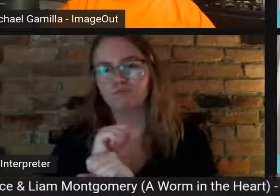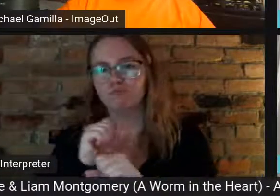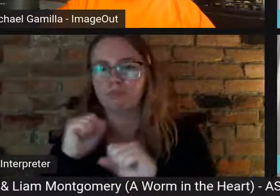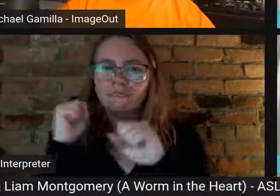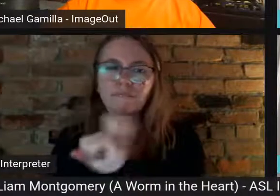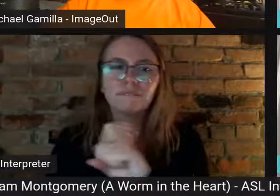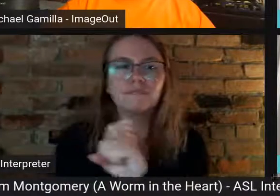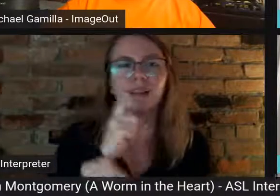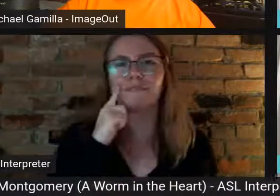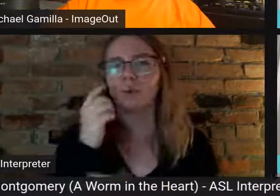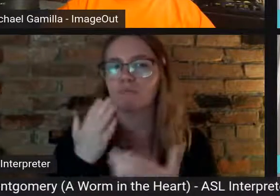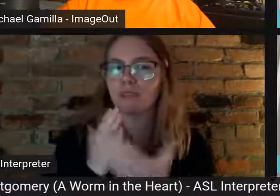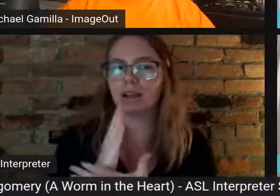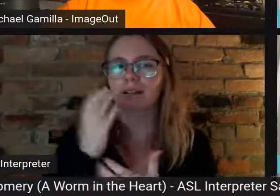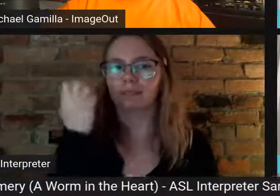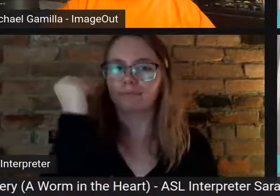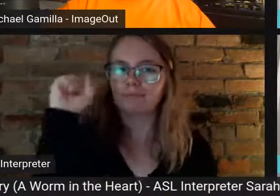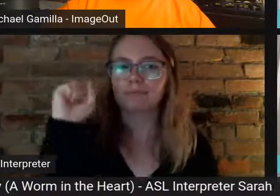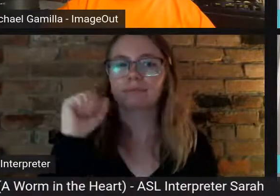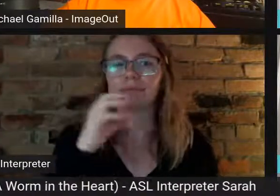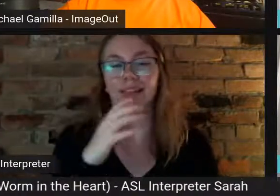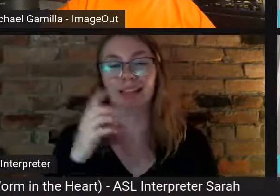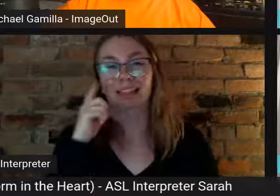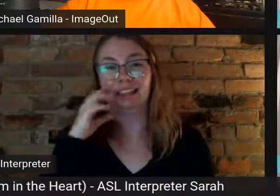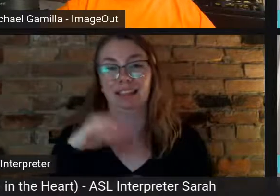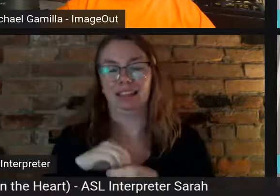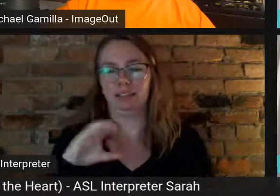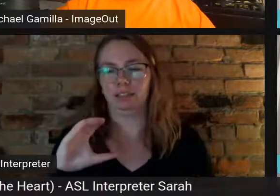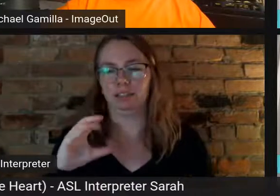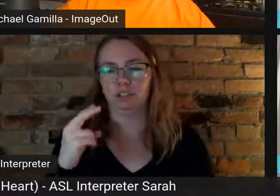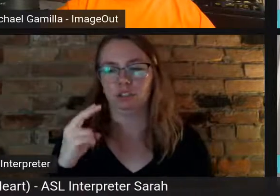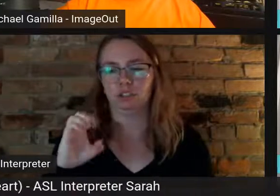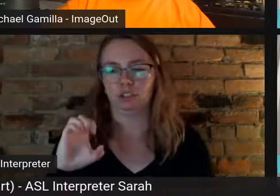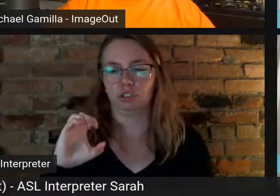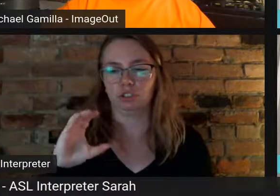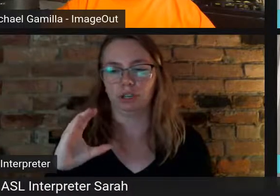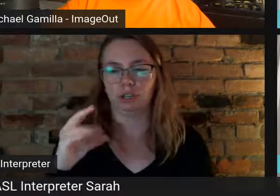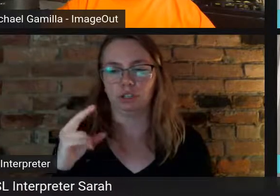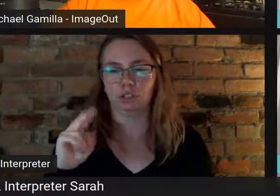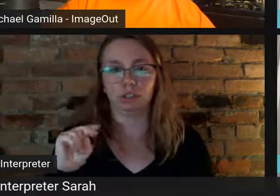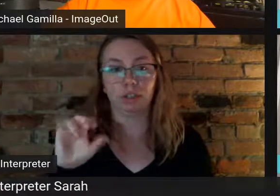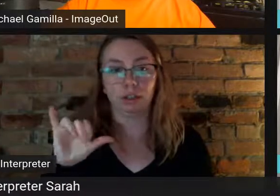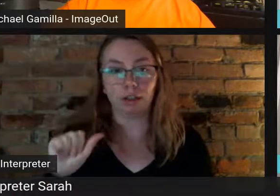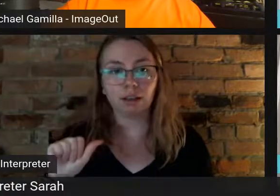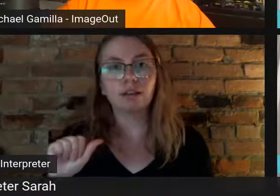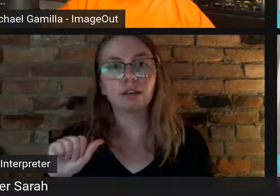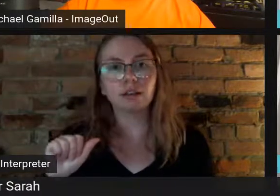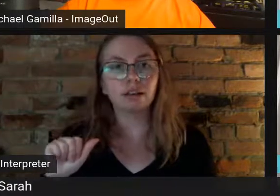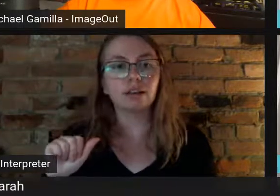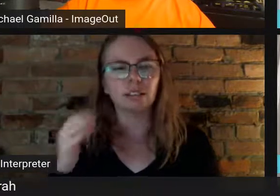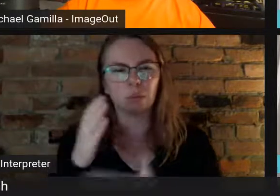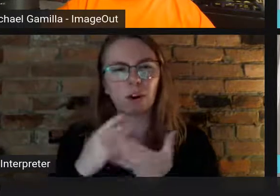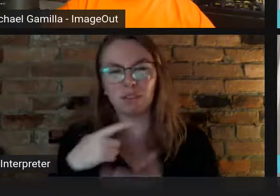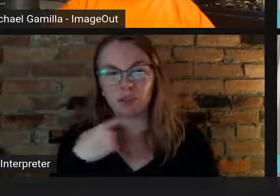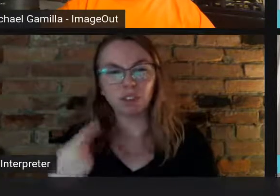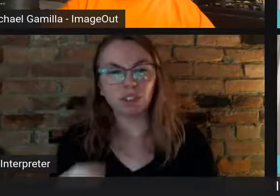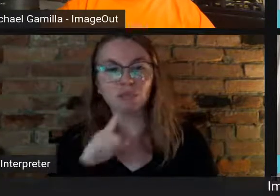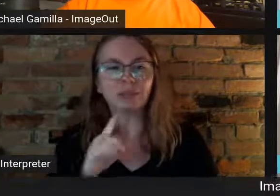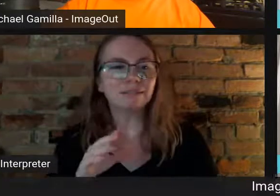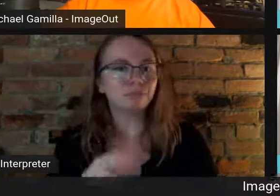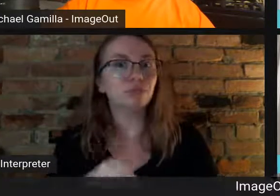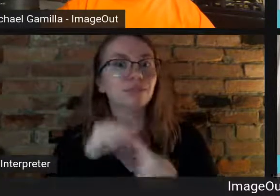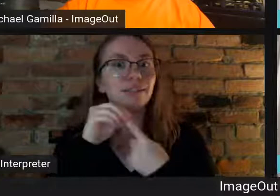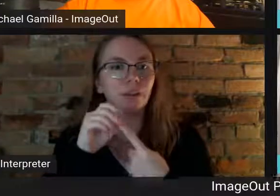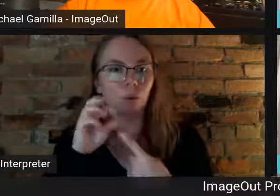you know, Chechnya is a part of Russia that is uniquely or very intensely going through